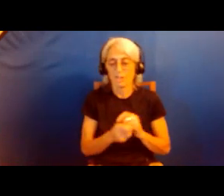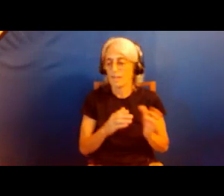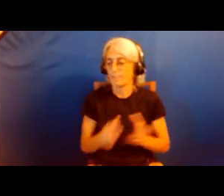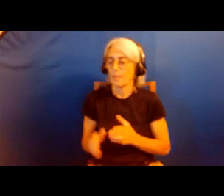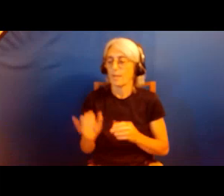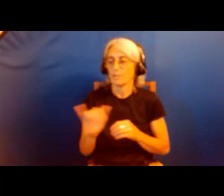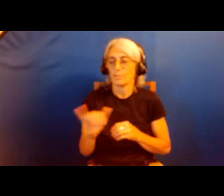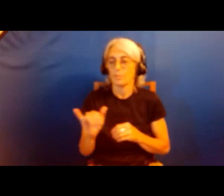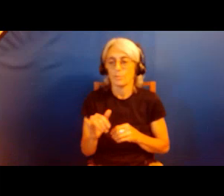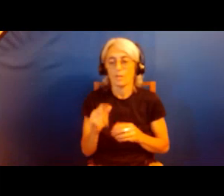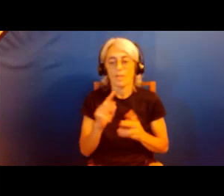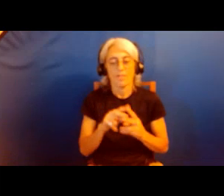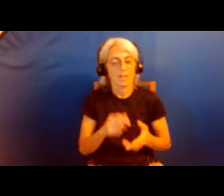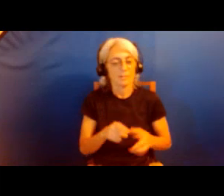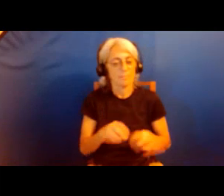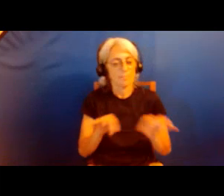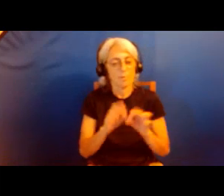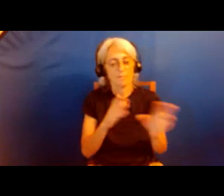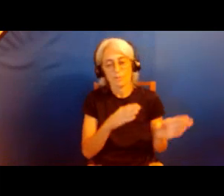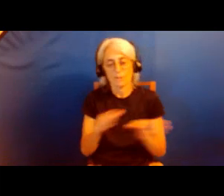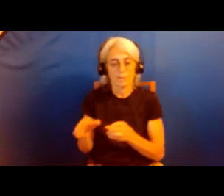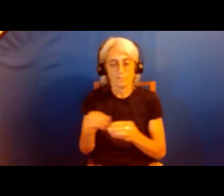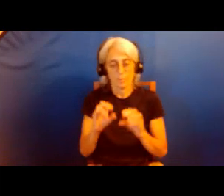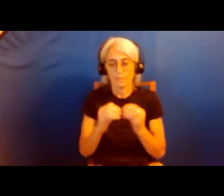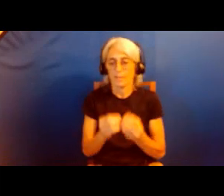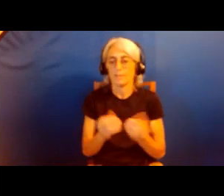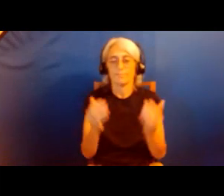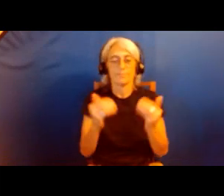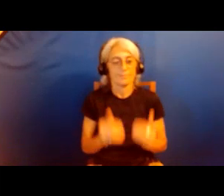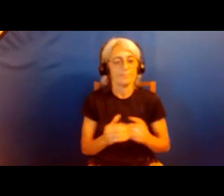major shift like this in an organization. Next slide, please.